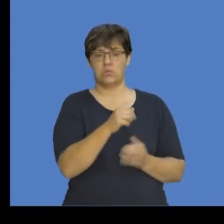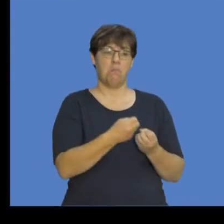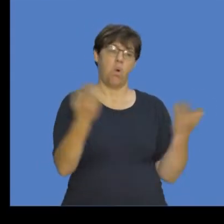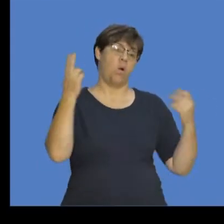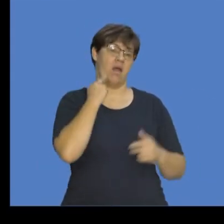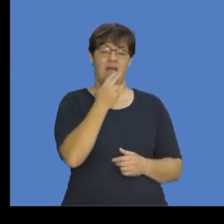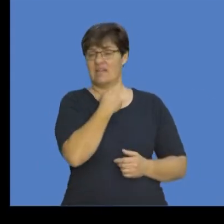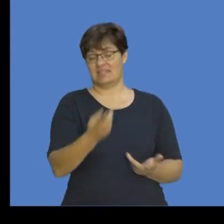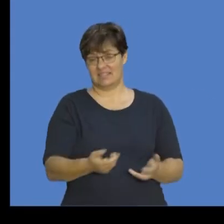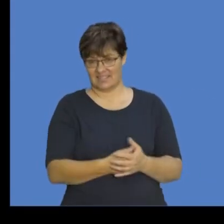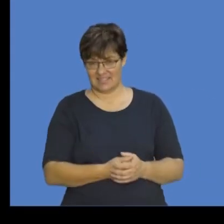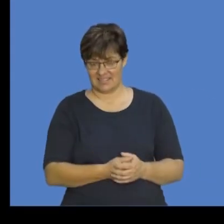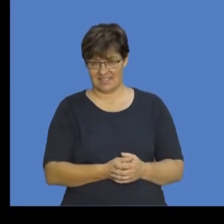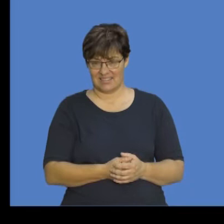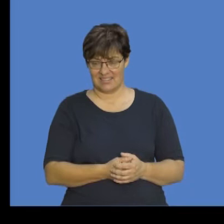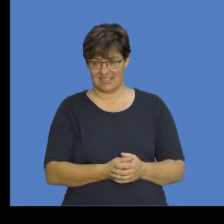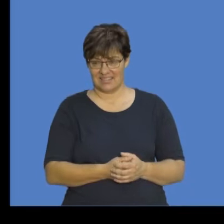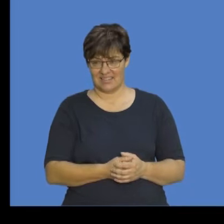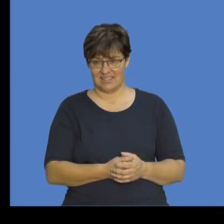Can I say which one is the most nice? Maybe